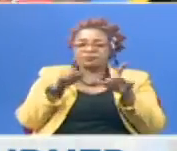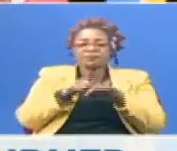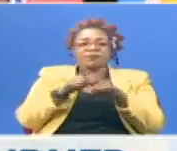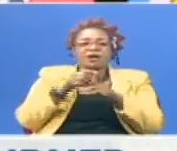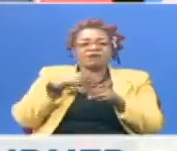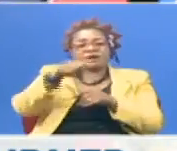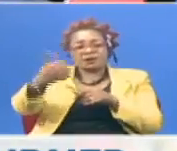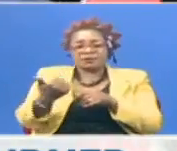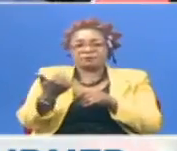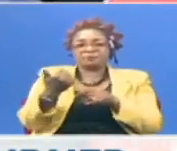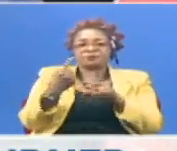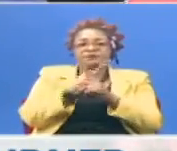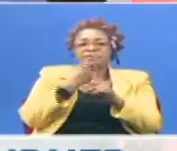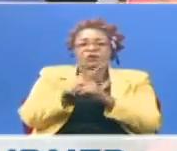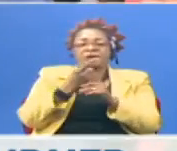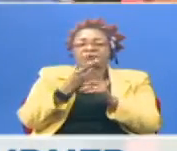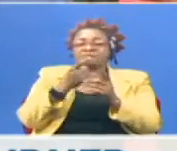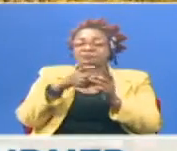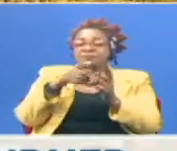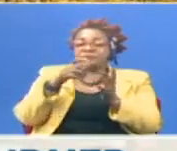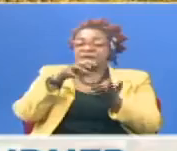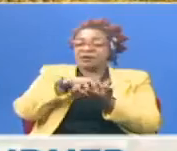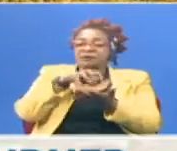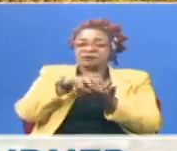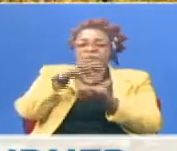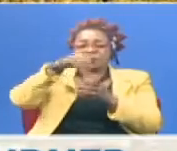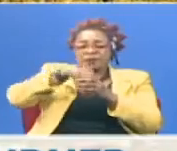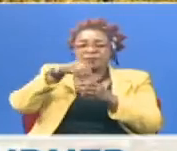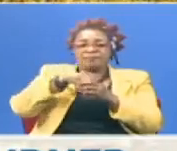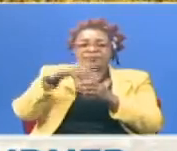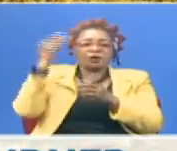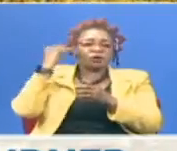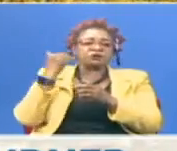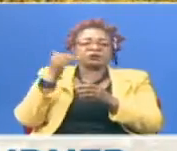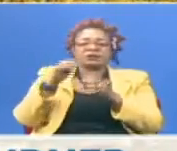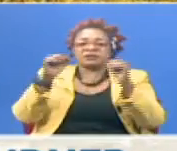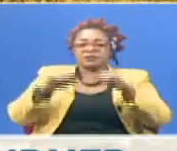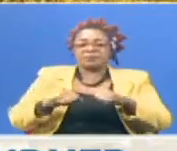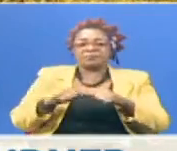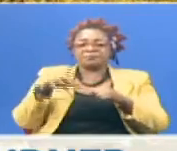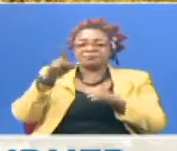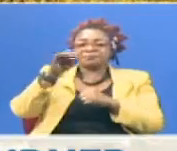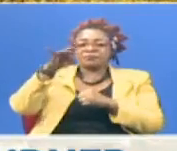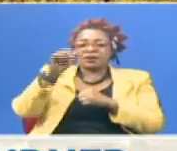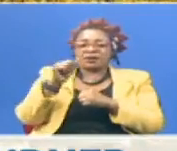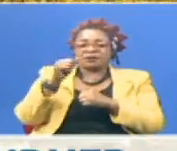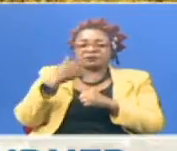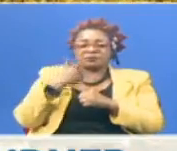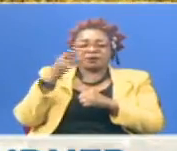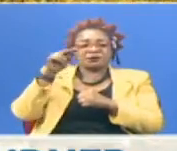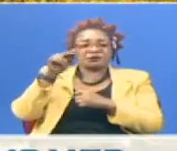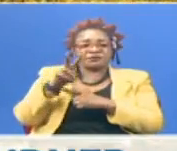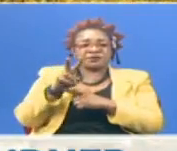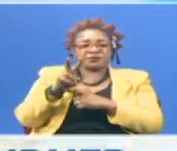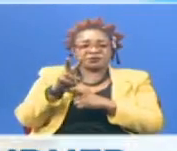other several charges within the court system. Leila Mohammed, NTV.